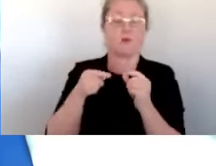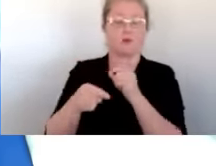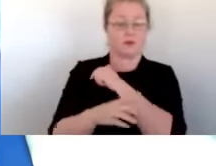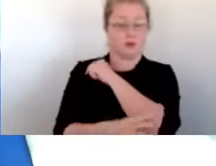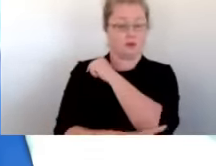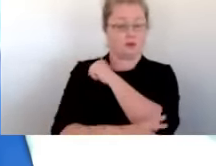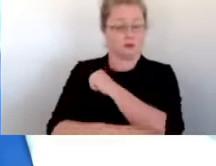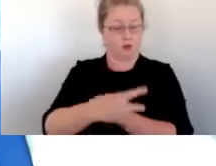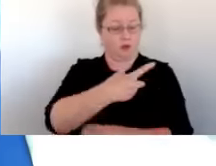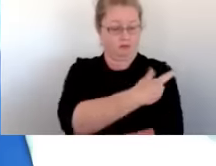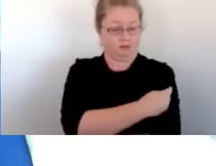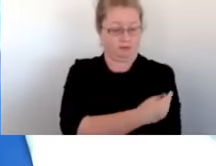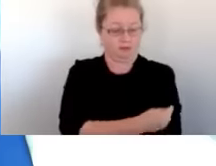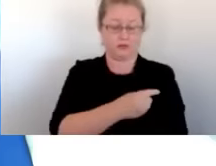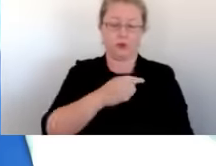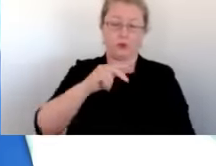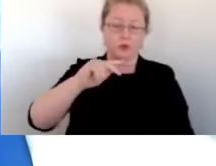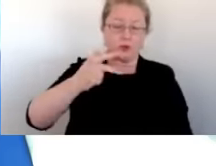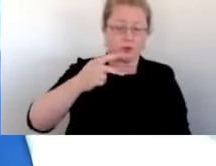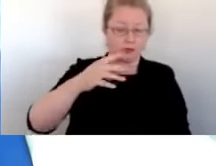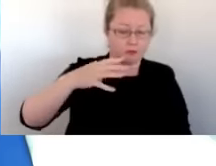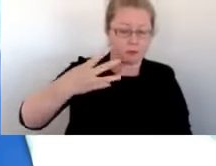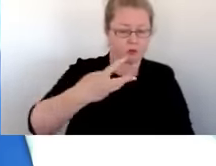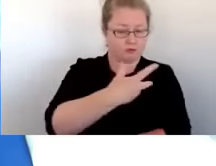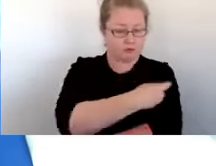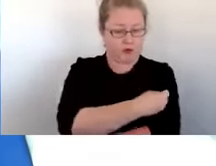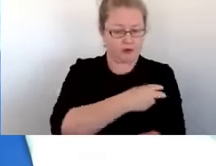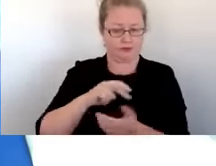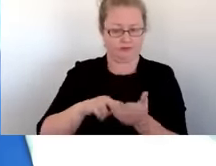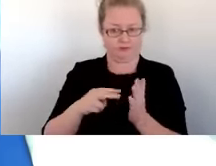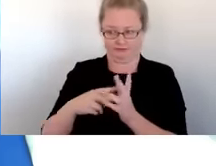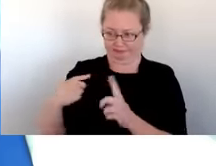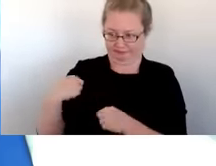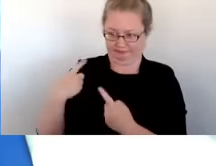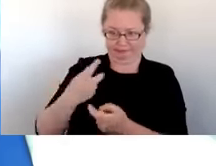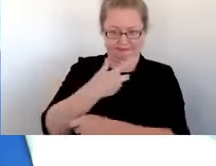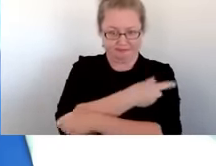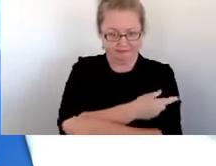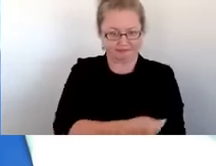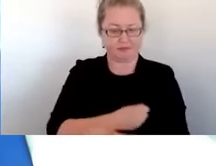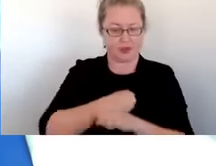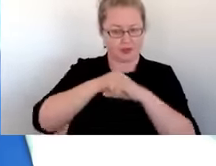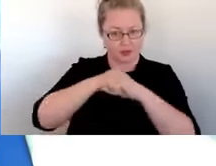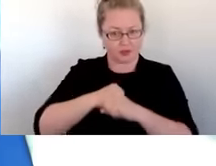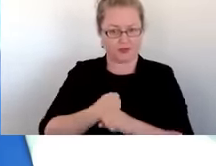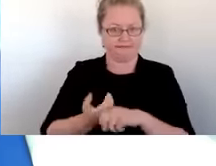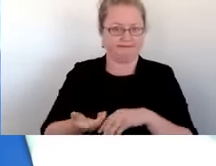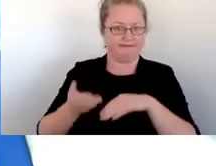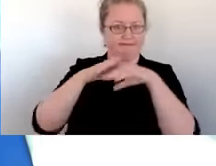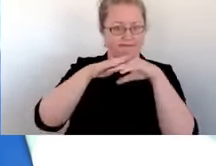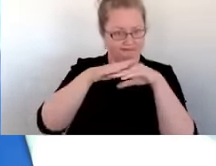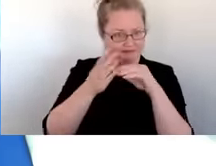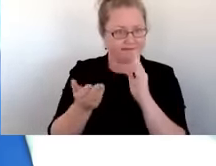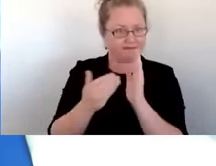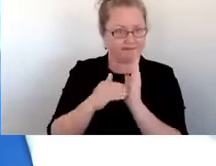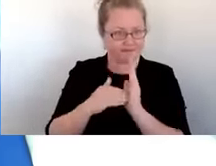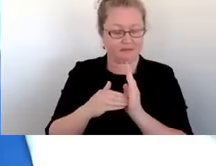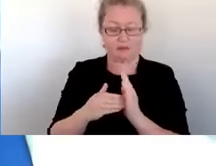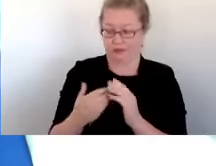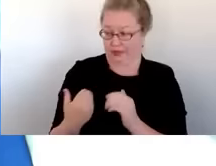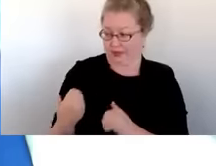welcome step that builds upon previous efforts and advances, especially Health Canada's news during the summer that it had approved